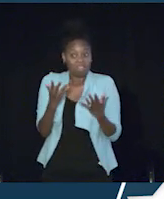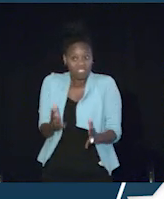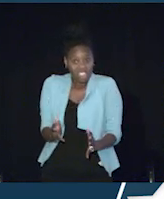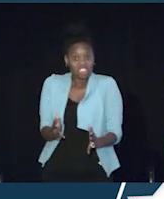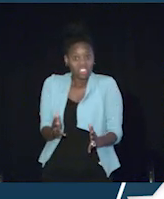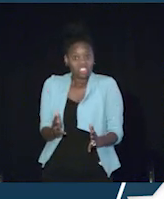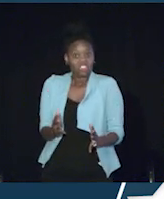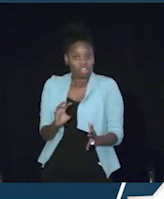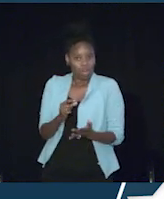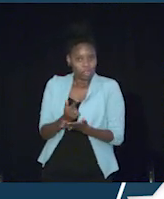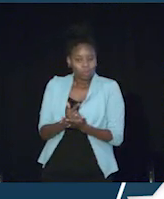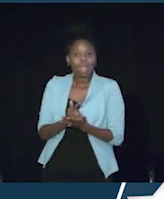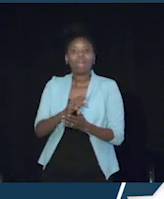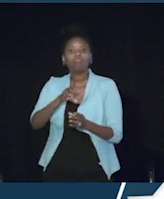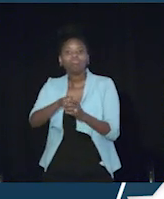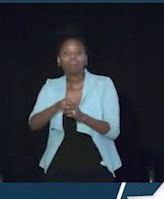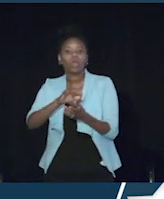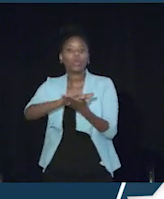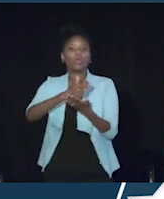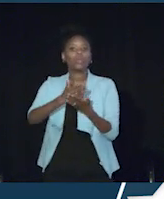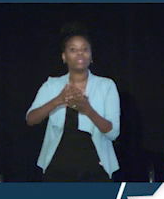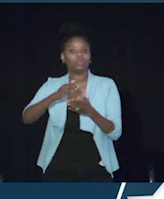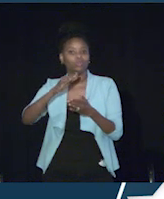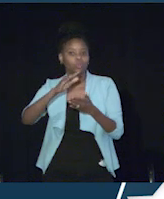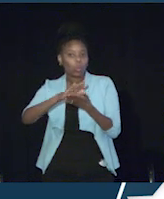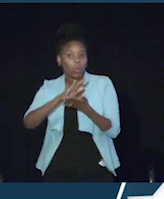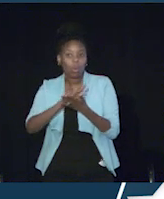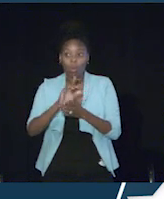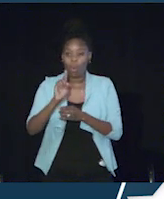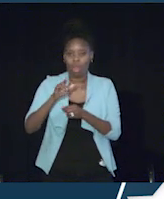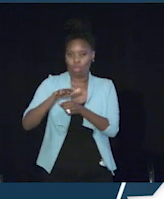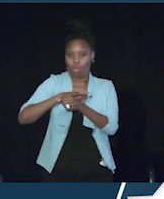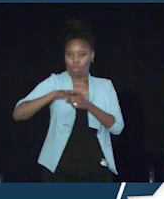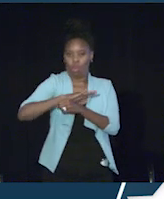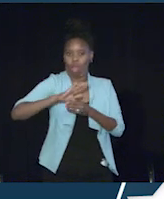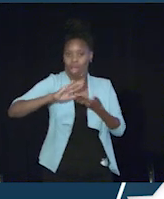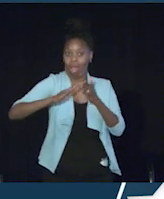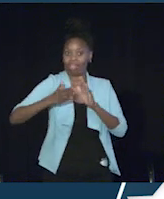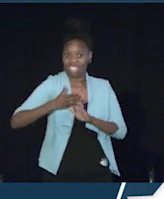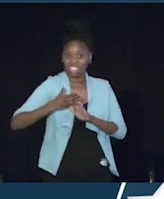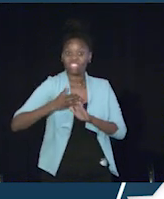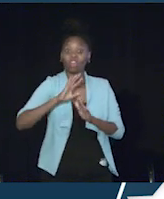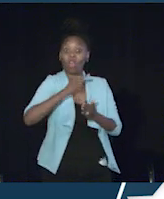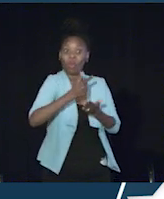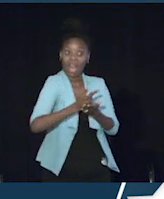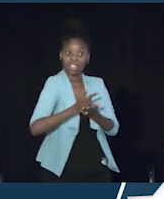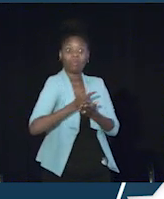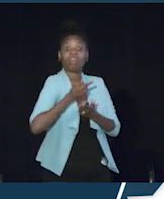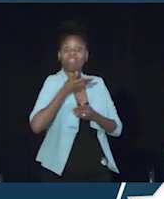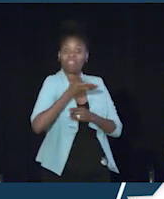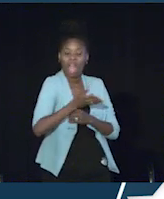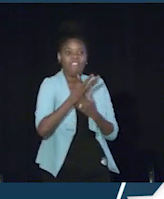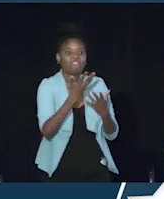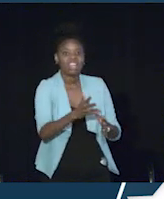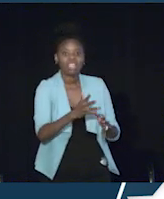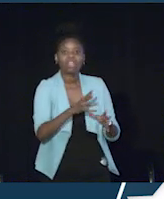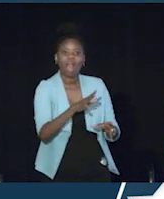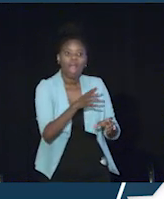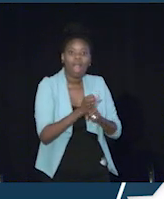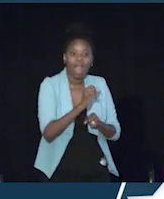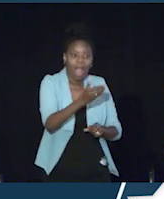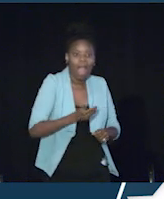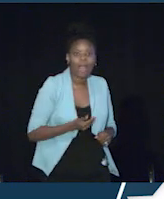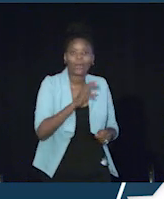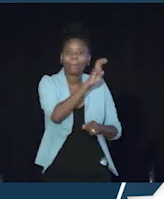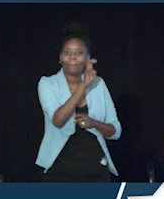training program at a local technical college, and from there obtained a job at a pizza restaurant. And after some time of